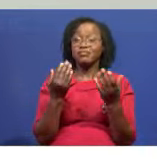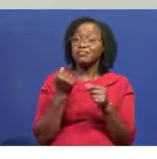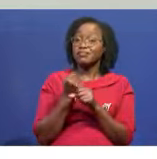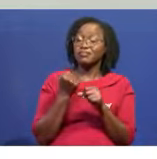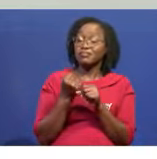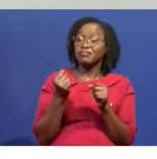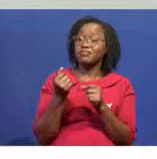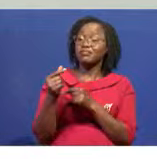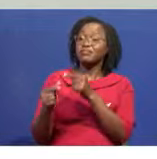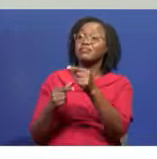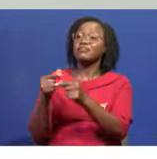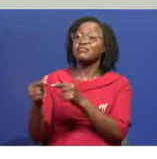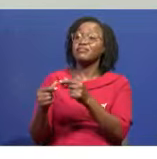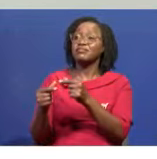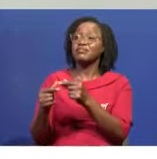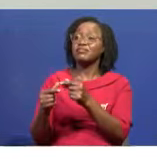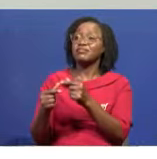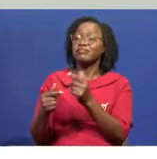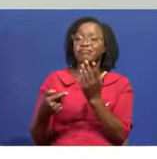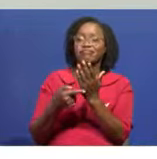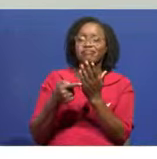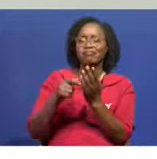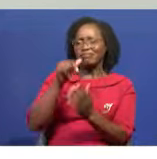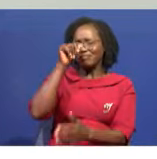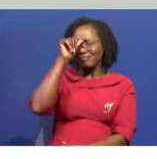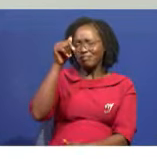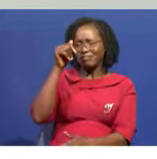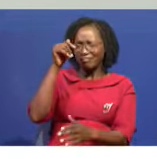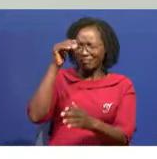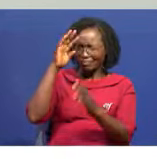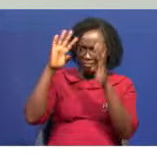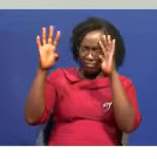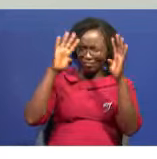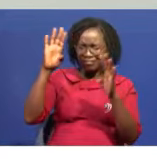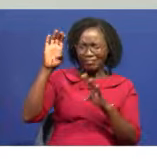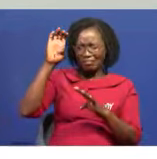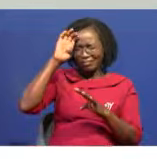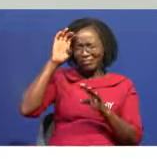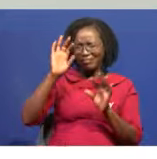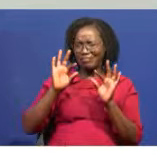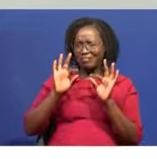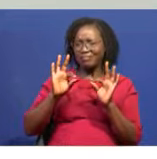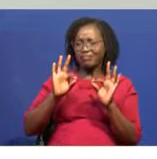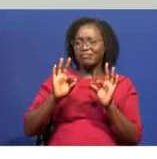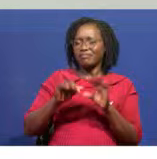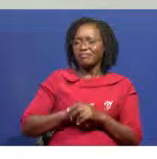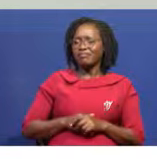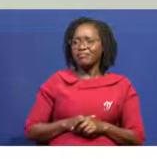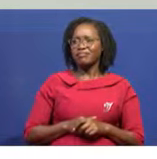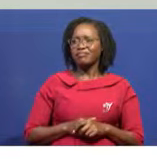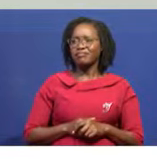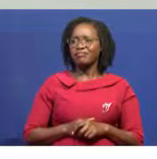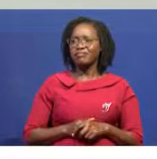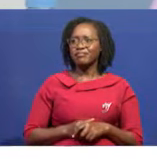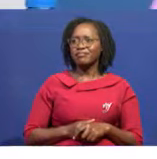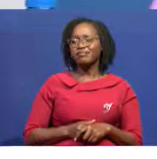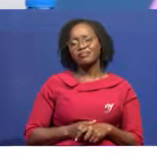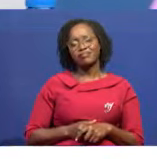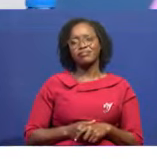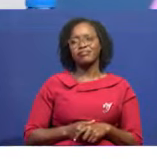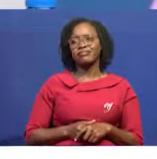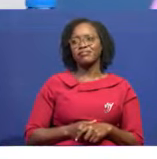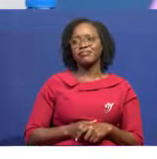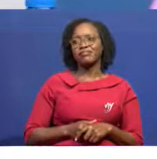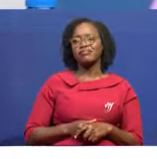with generations that are tech savvy, innovative and educated, why not use them? As give us your final remarks. We